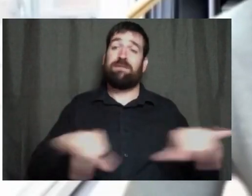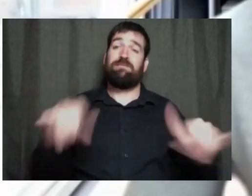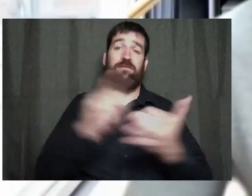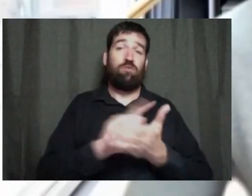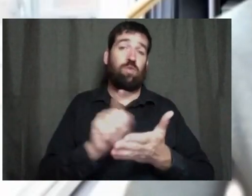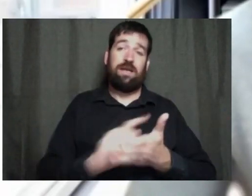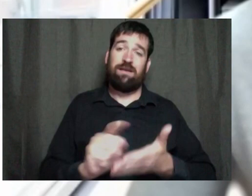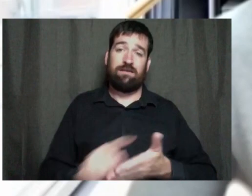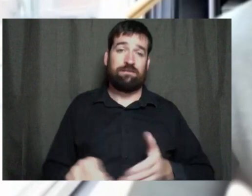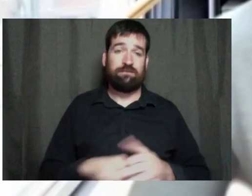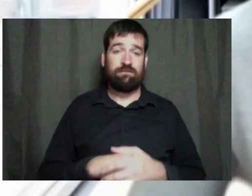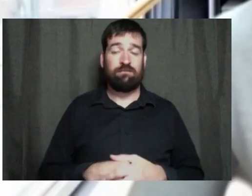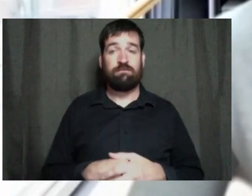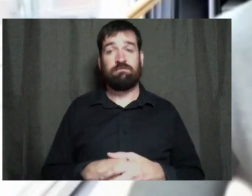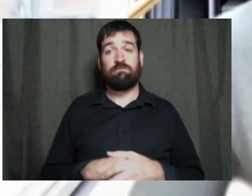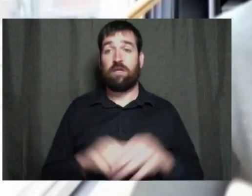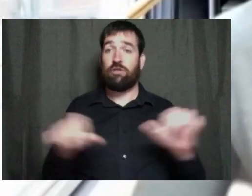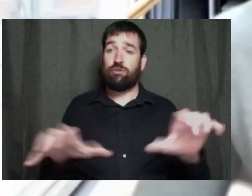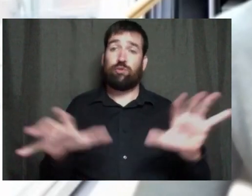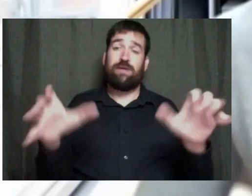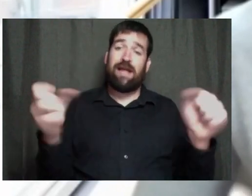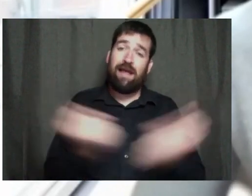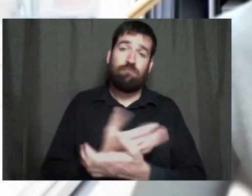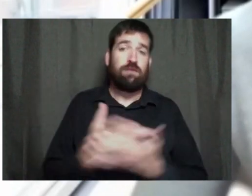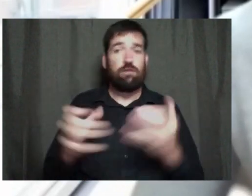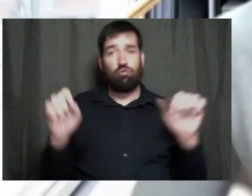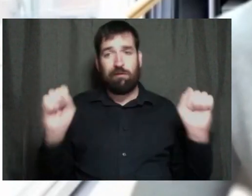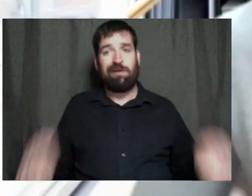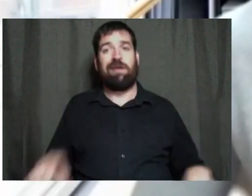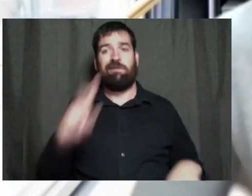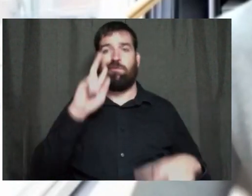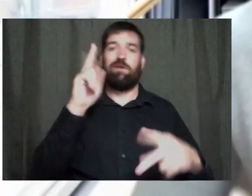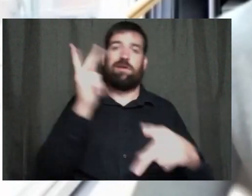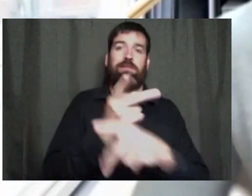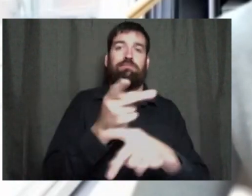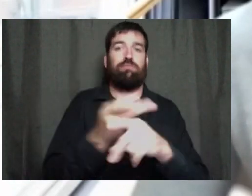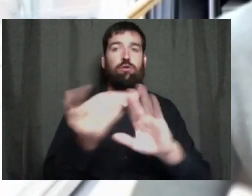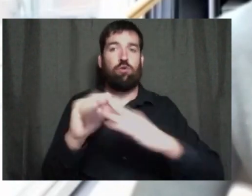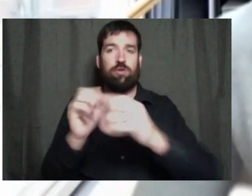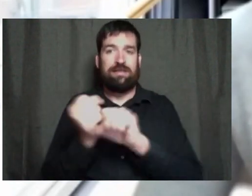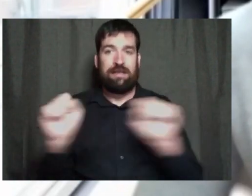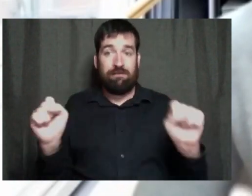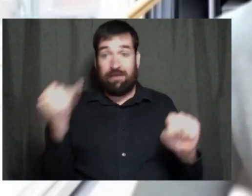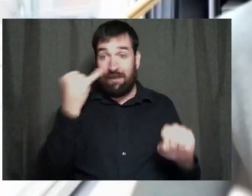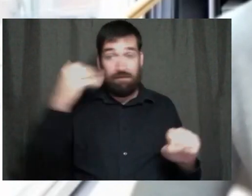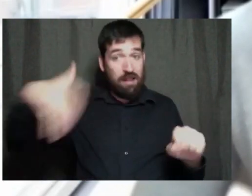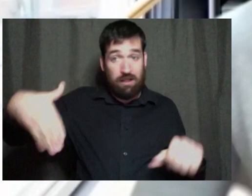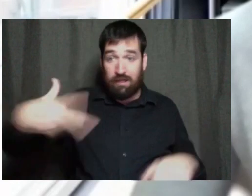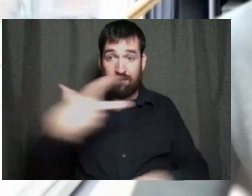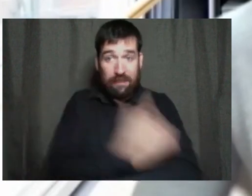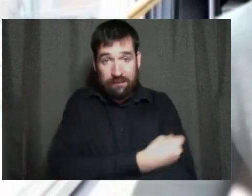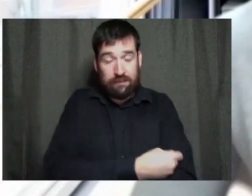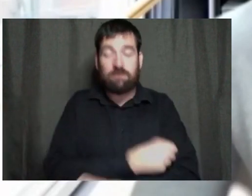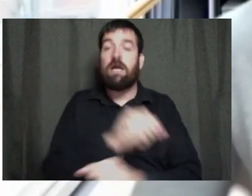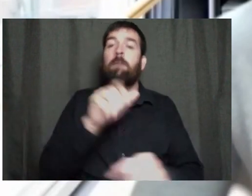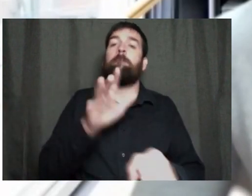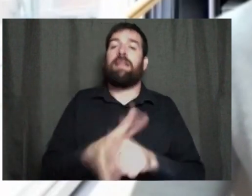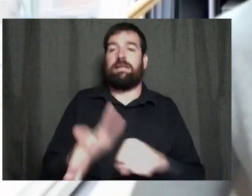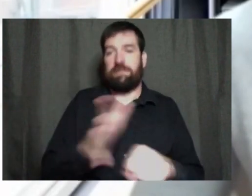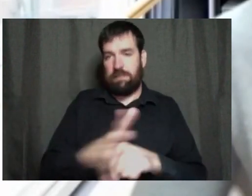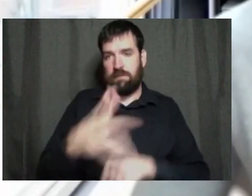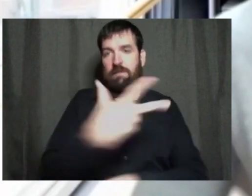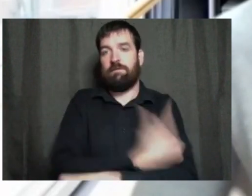here. Do everything that you can to keep your community safe. And if you haven't been vaccinated, there is plenty of vaccine out